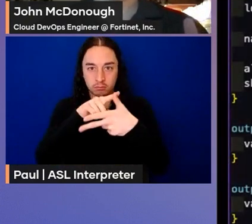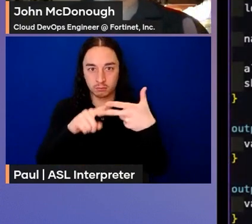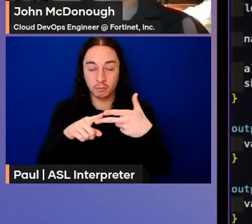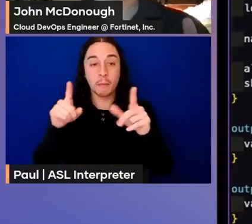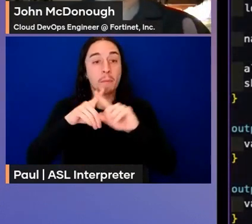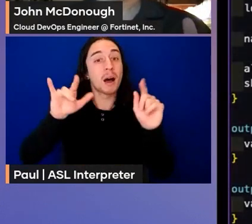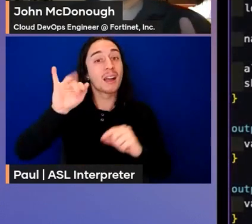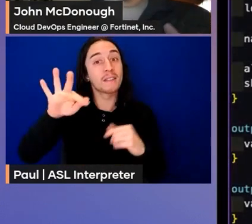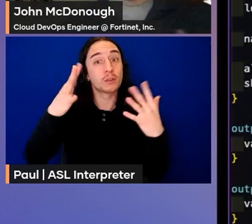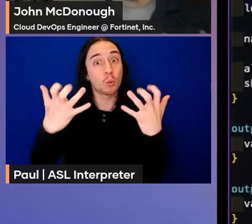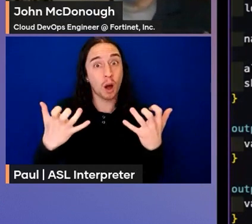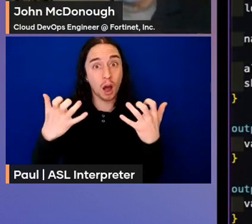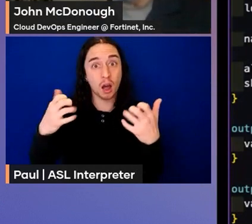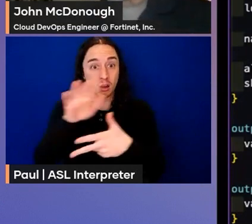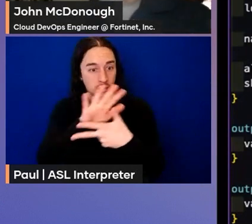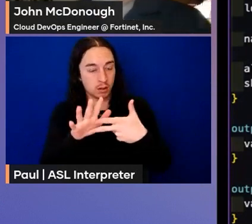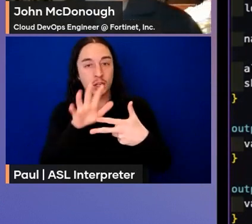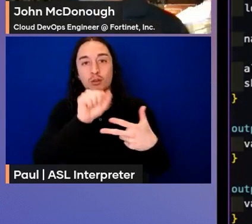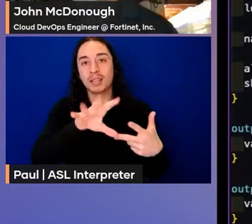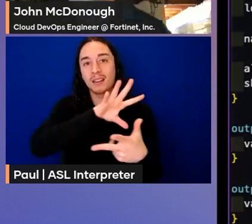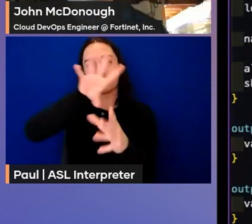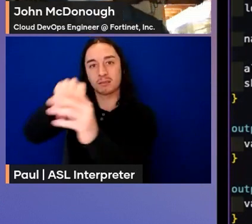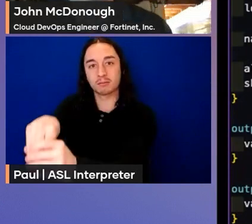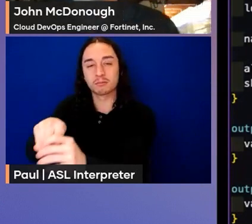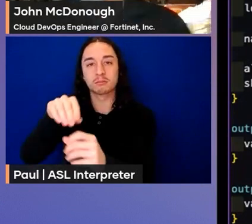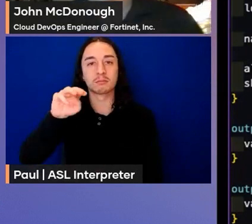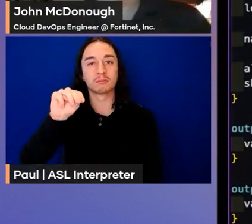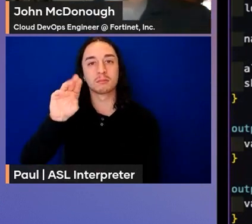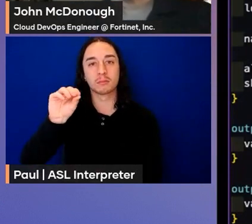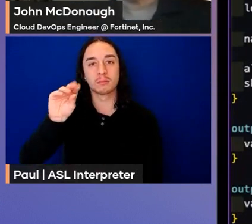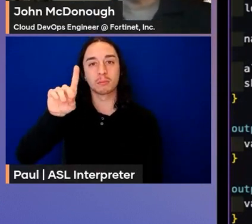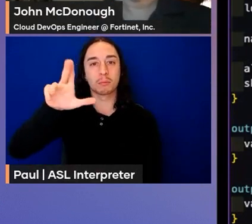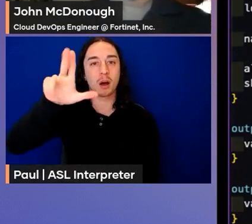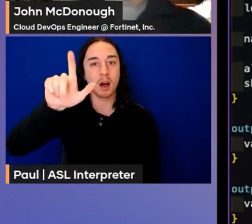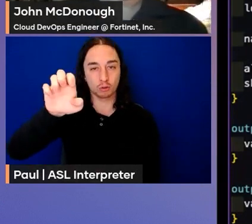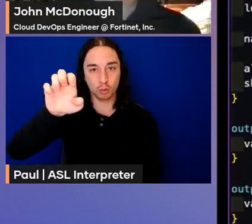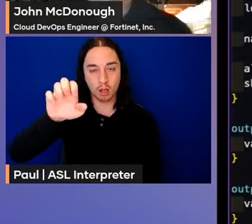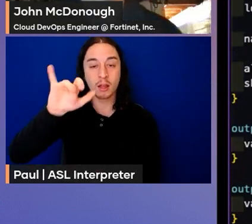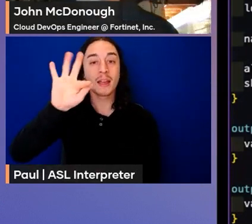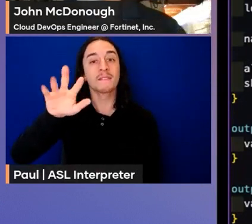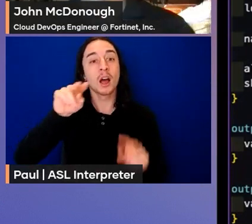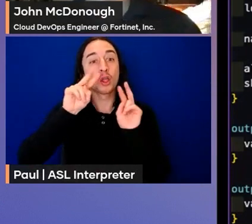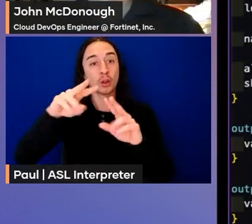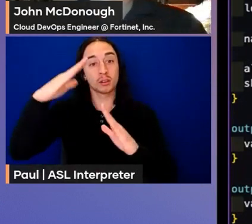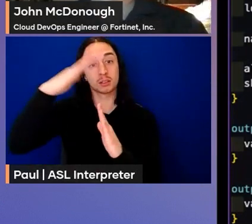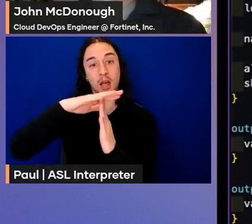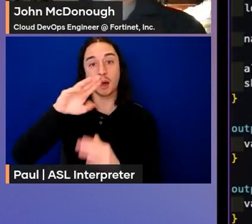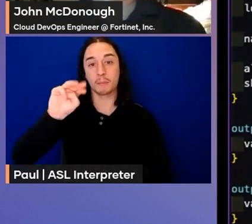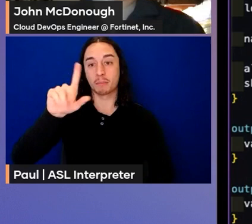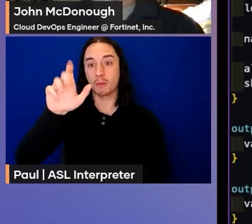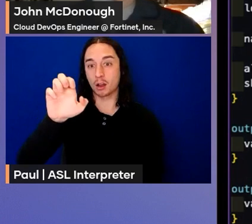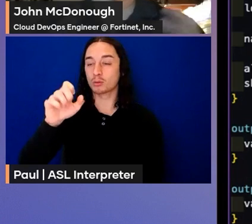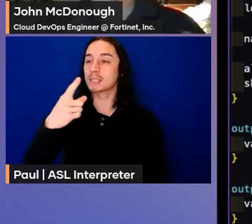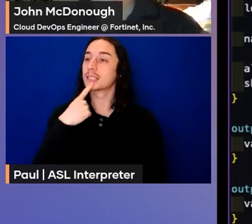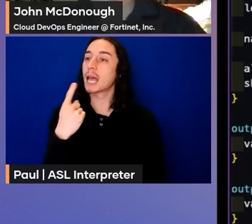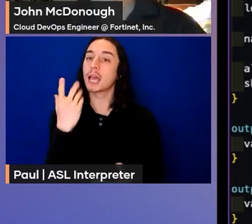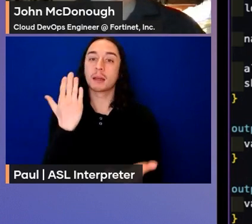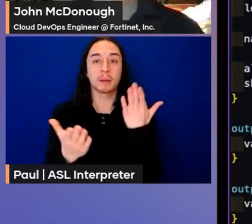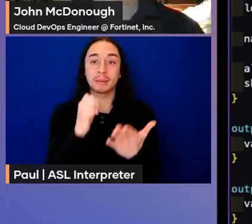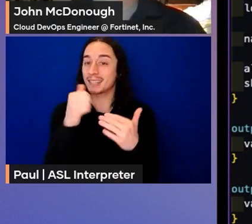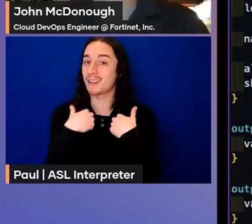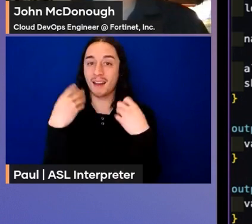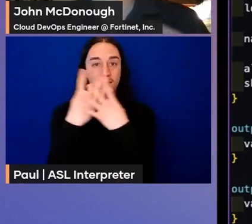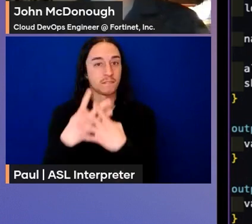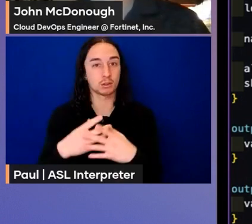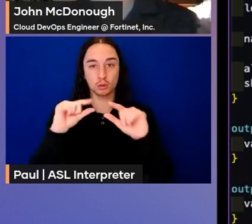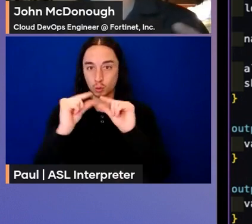module. And now in the module, if I look at the top of my module, say I didn't have a filtered group. Say I just had that group from